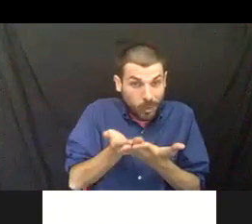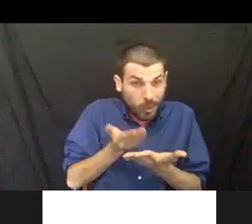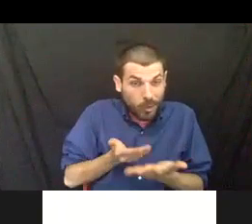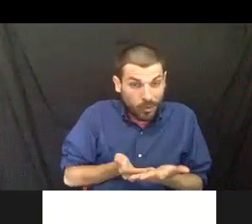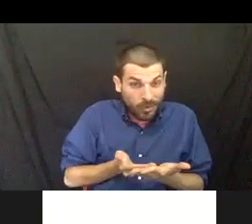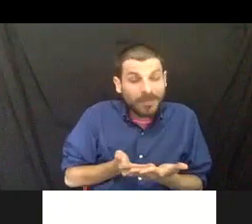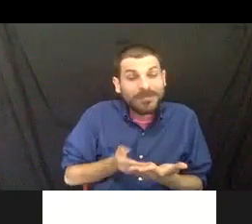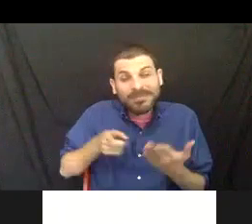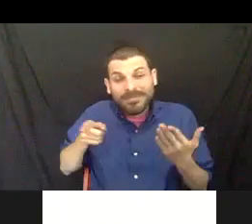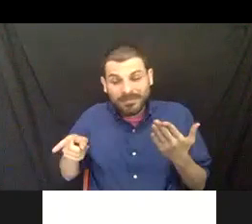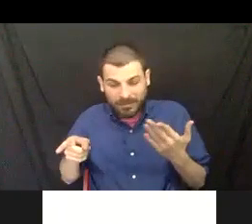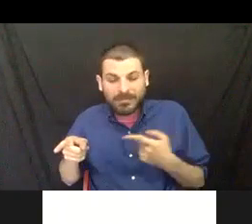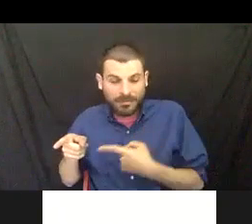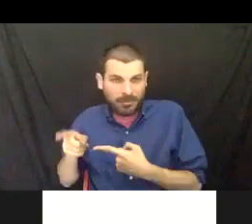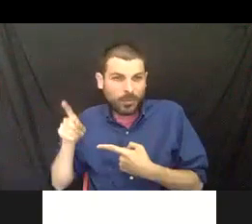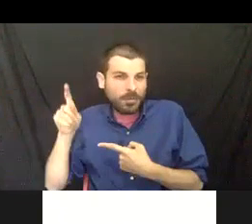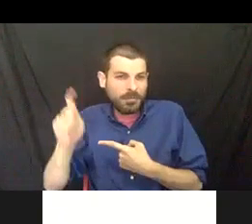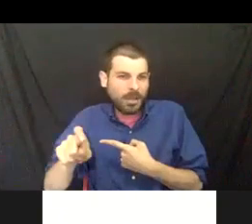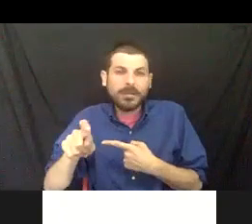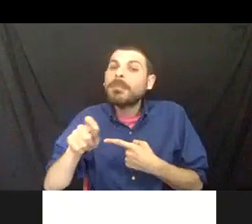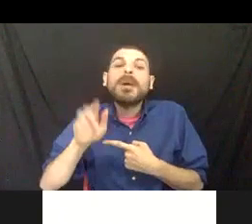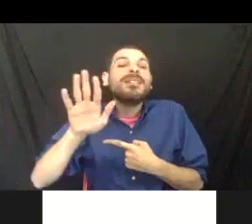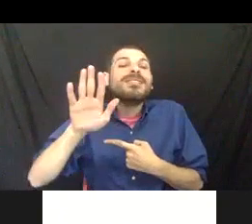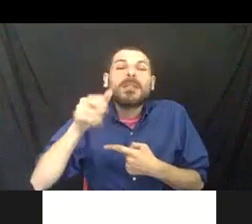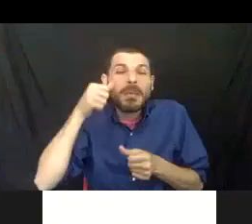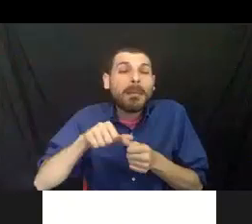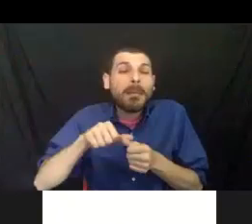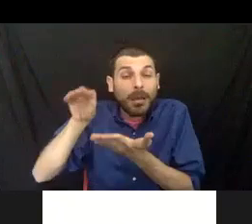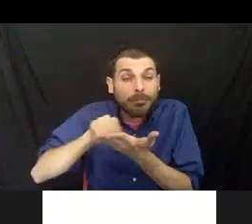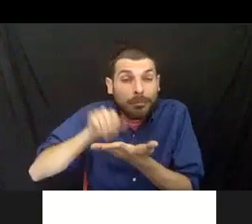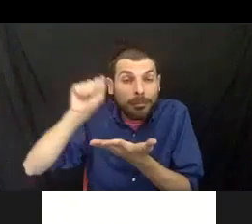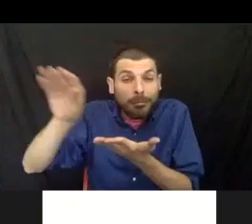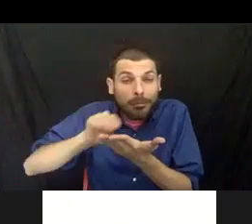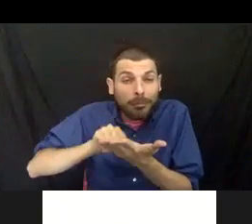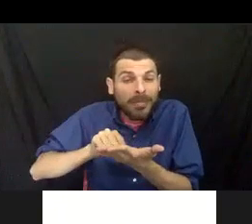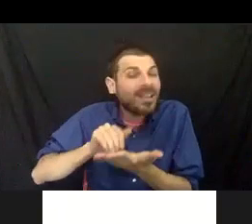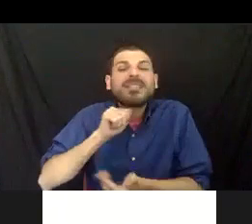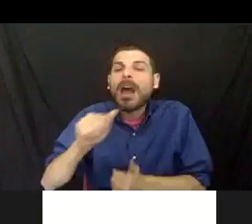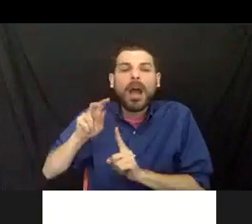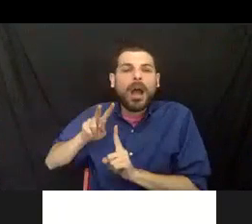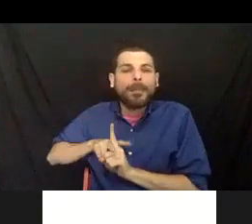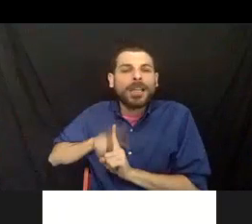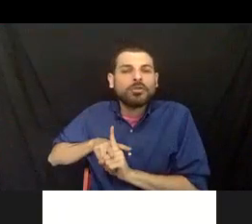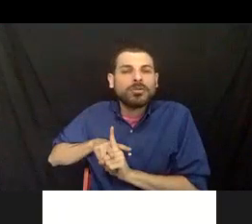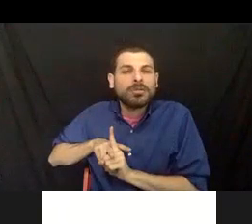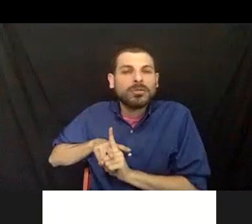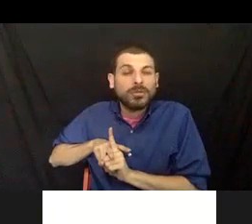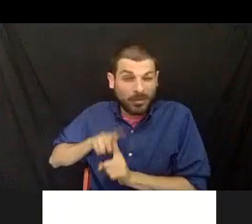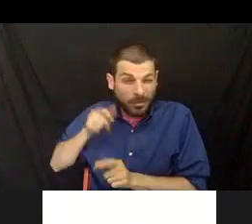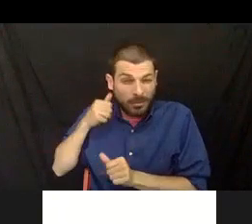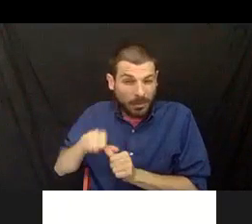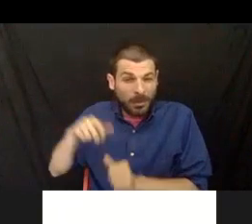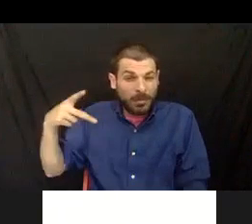you don't need to submit an extra application for that $600. You should be considered with